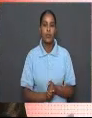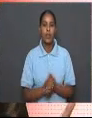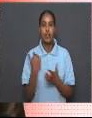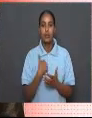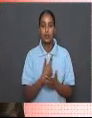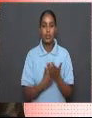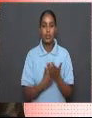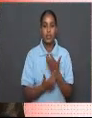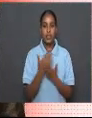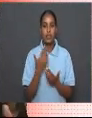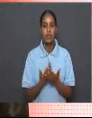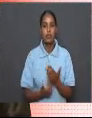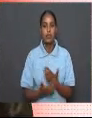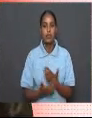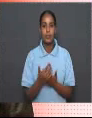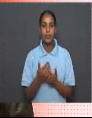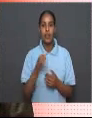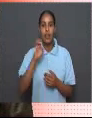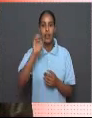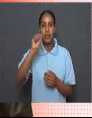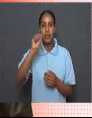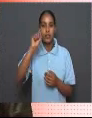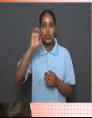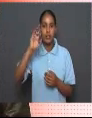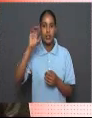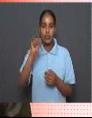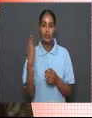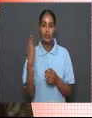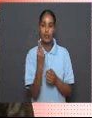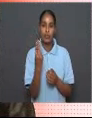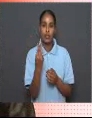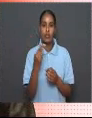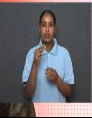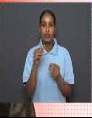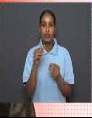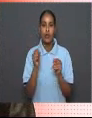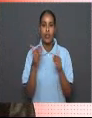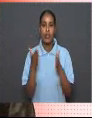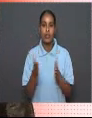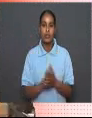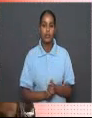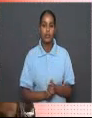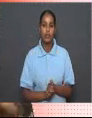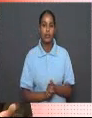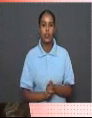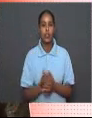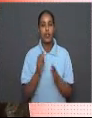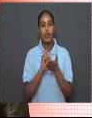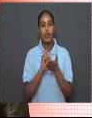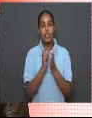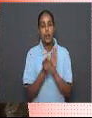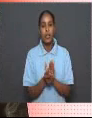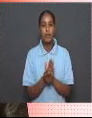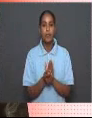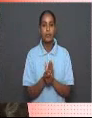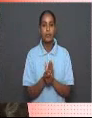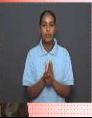As we discussed, esters are used as solvents. For